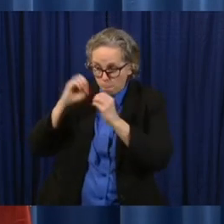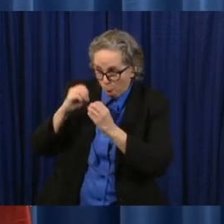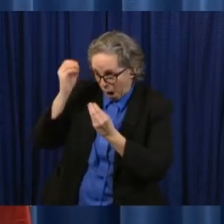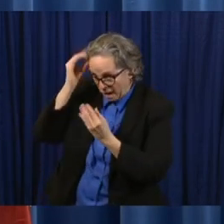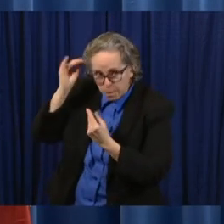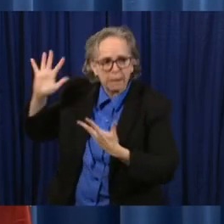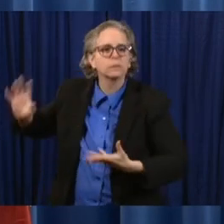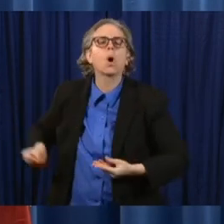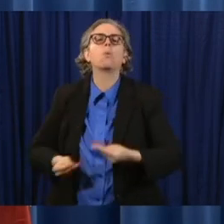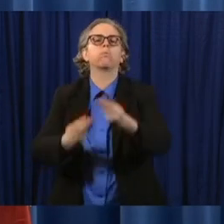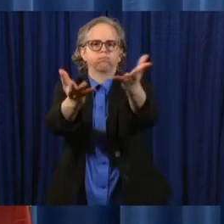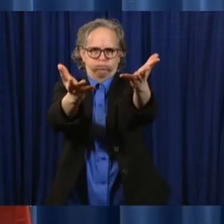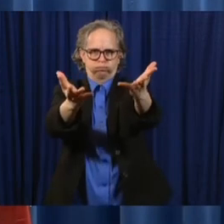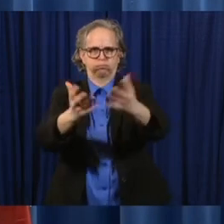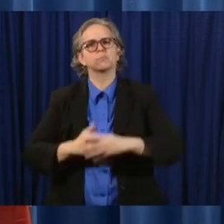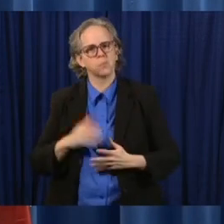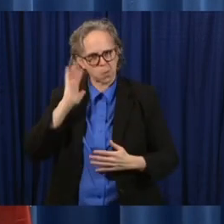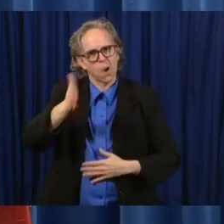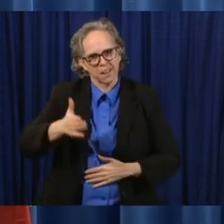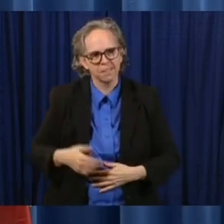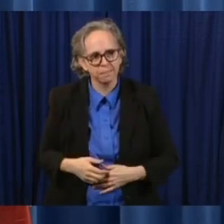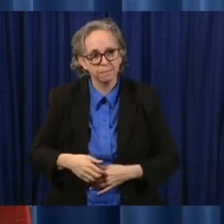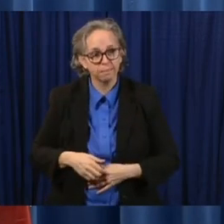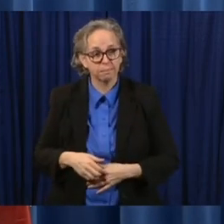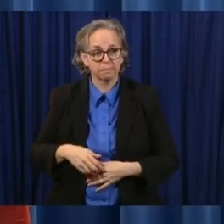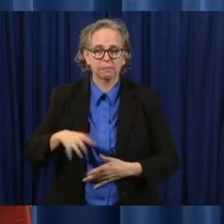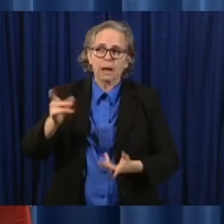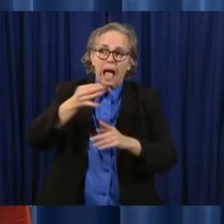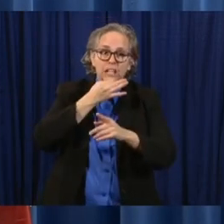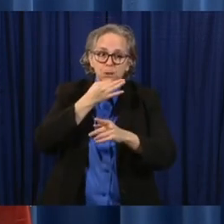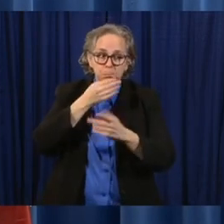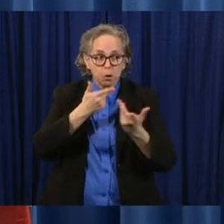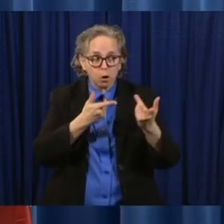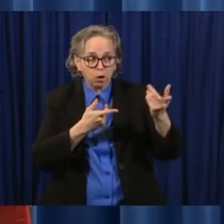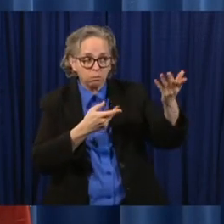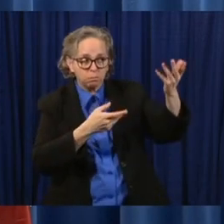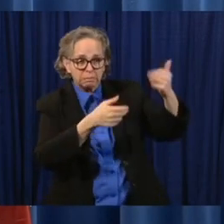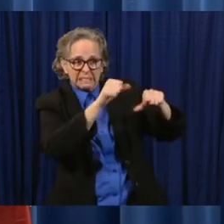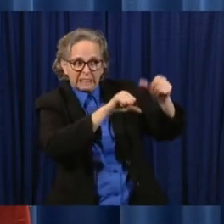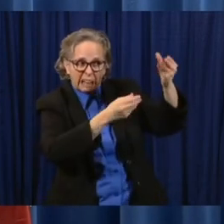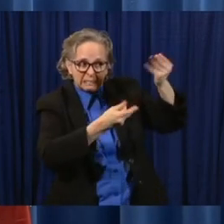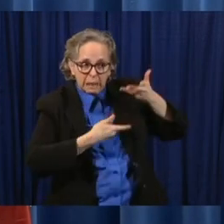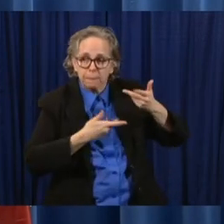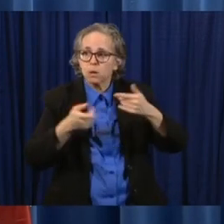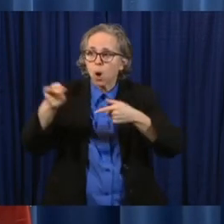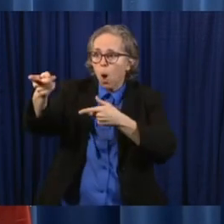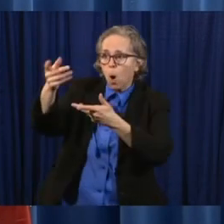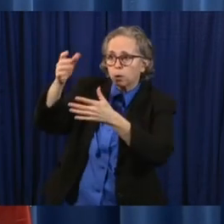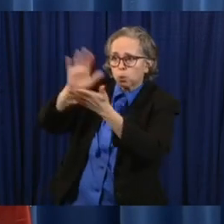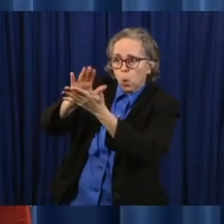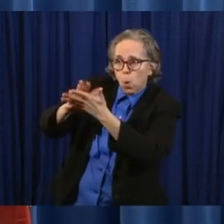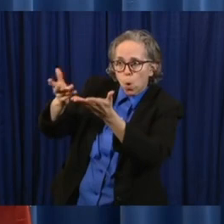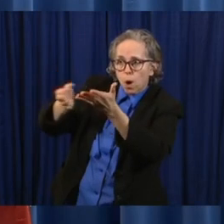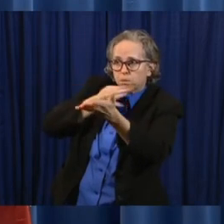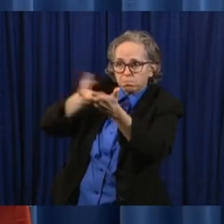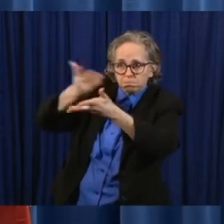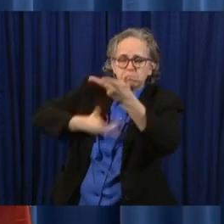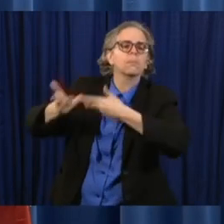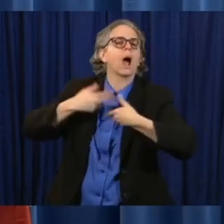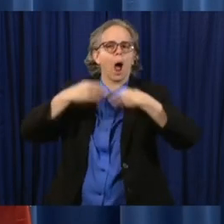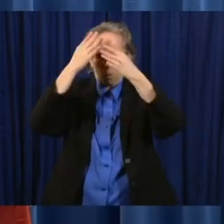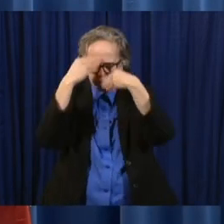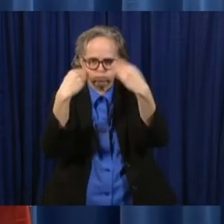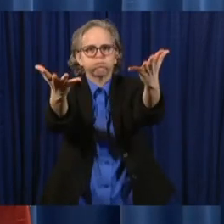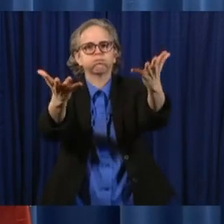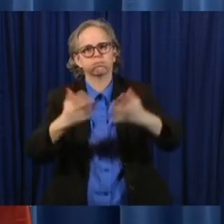from experts about the social distancing, we're going to make that information available to you as